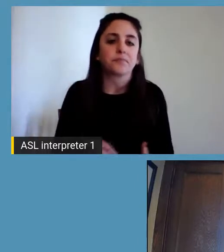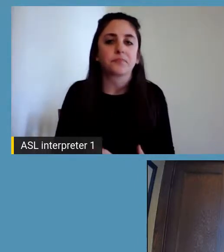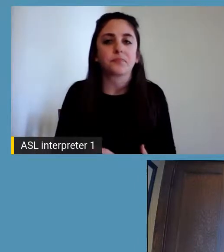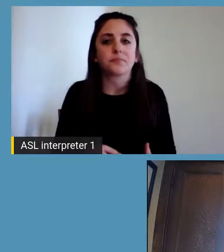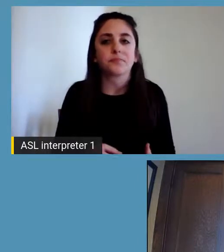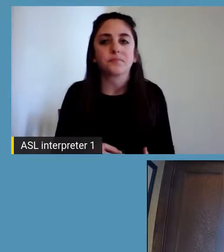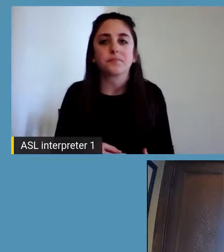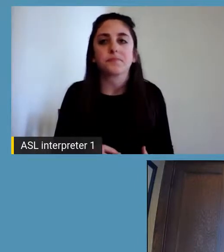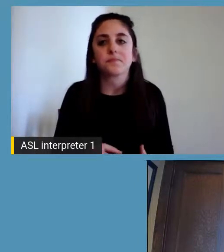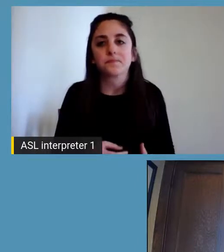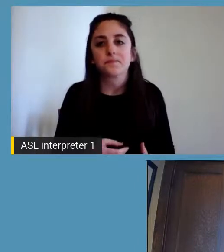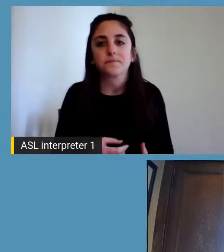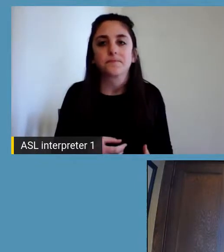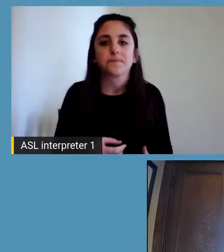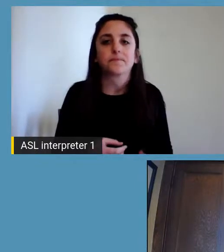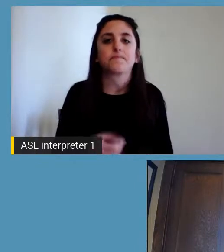back